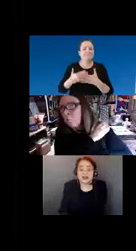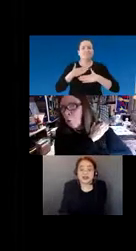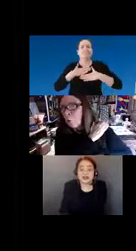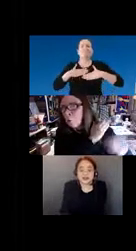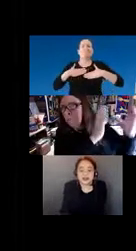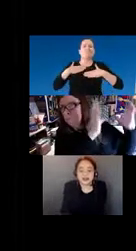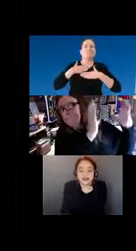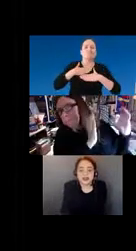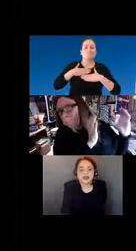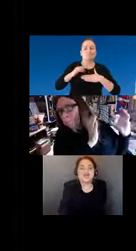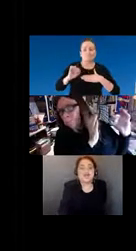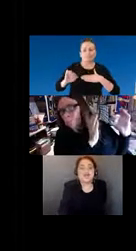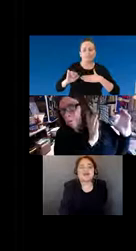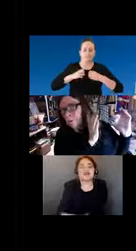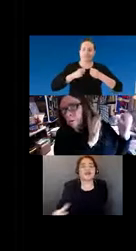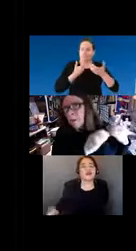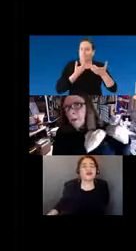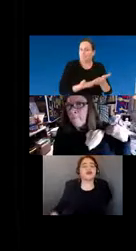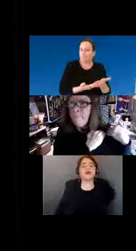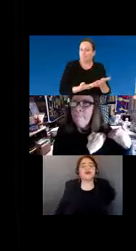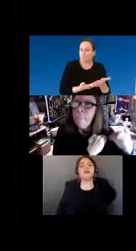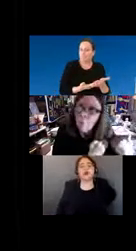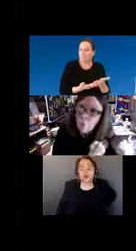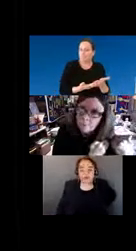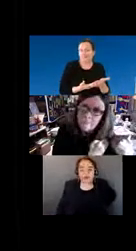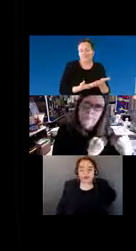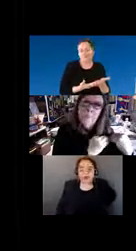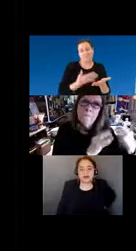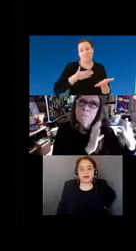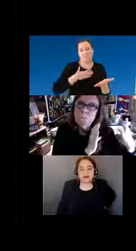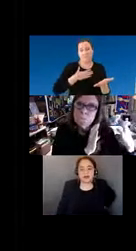their lived experience. They felt that it was a big burden